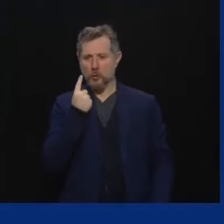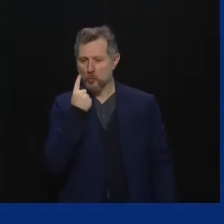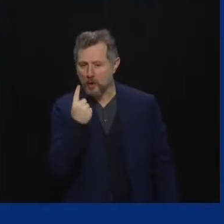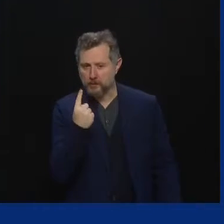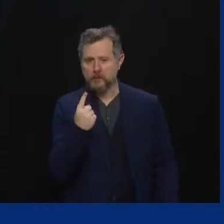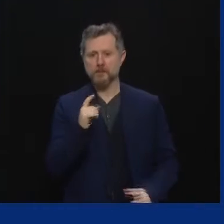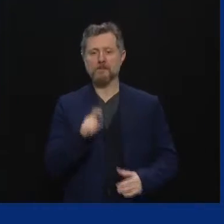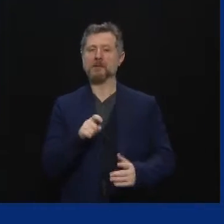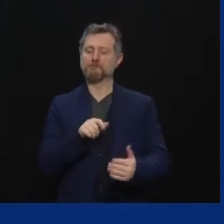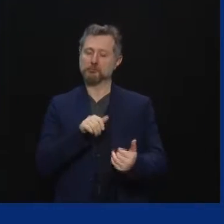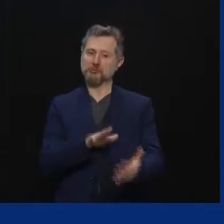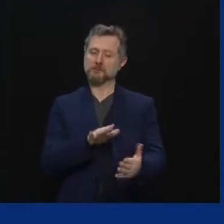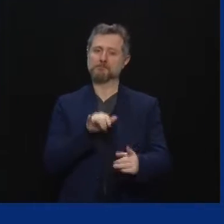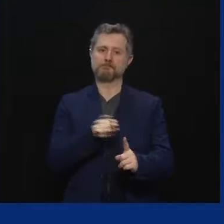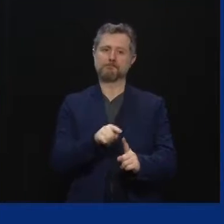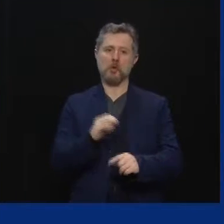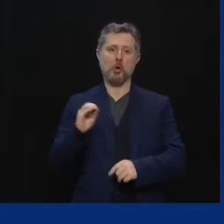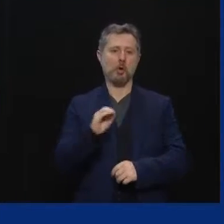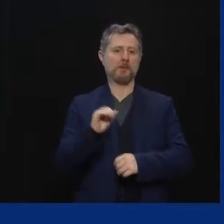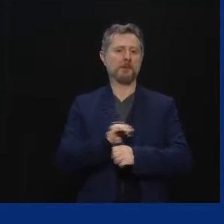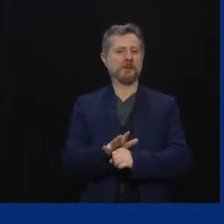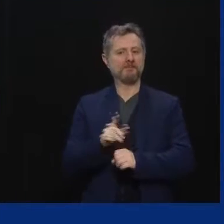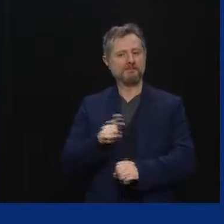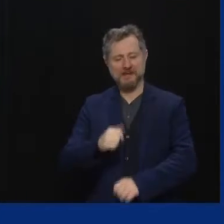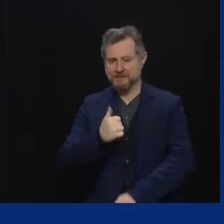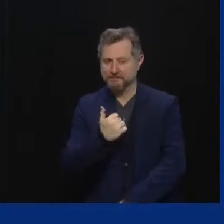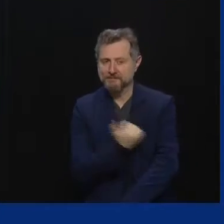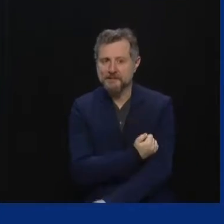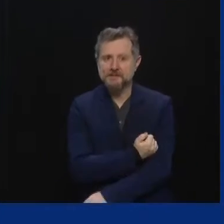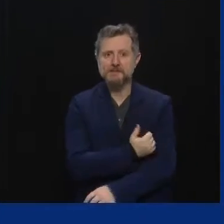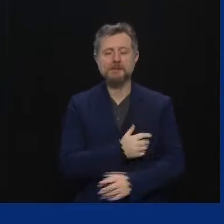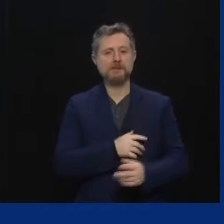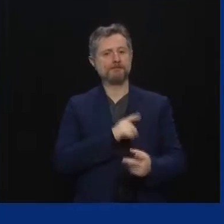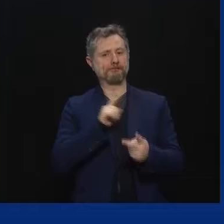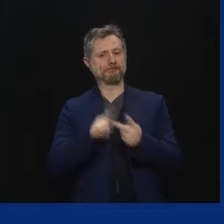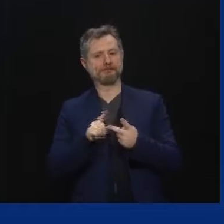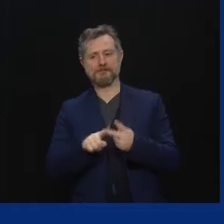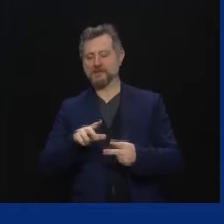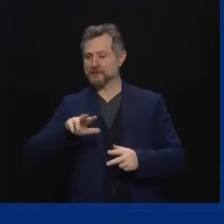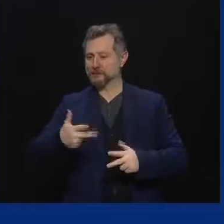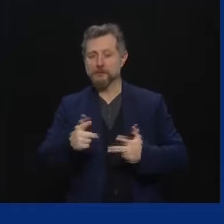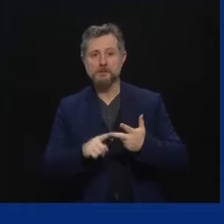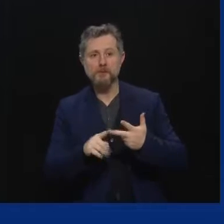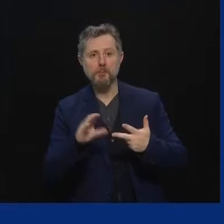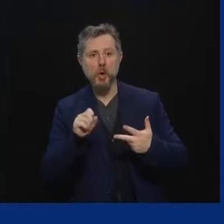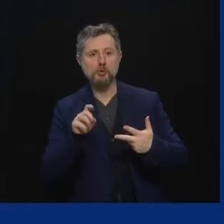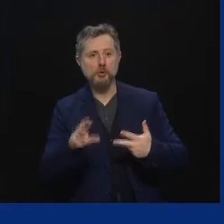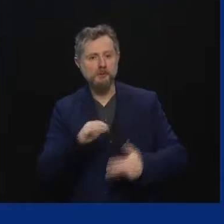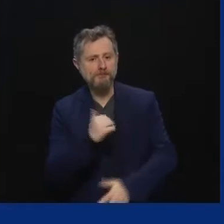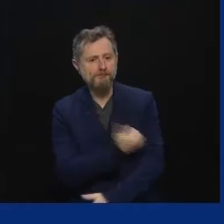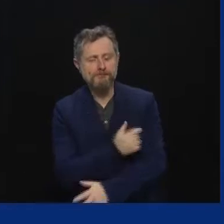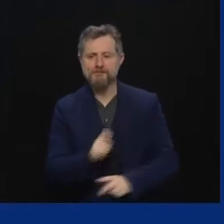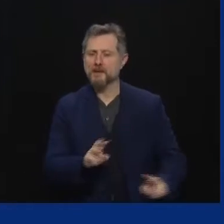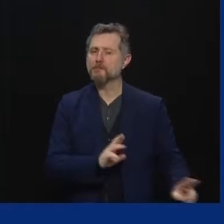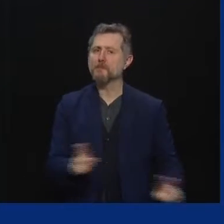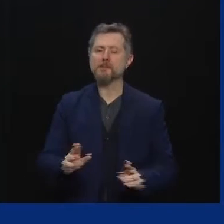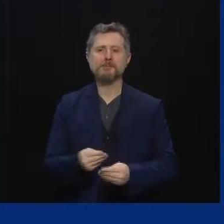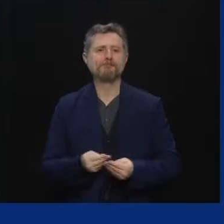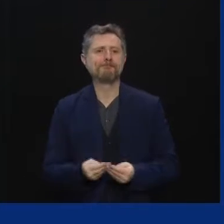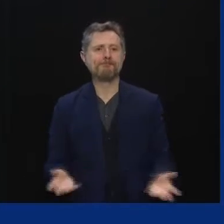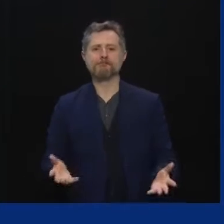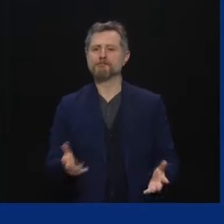get vaccinated, get boosted, and get ready. We do anticipate there'll be more